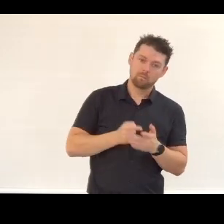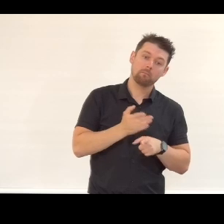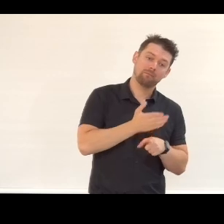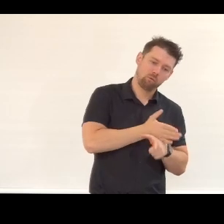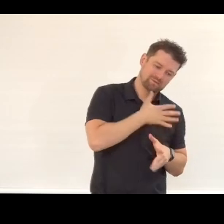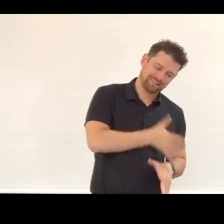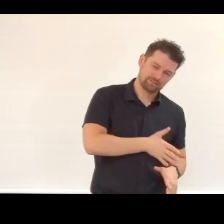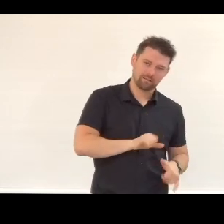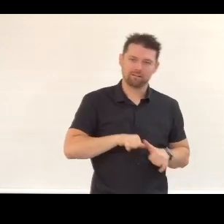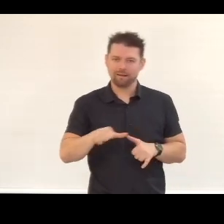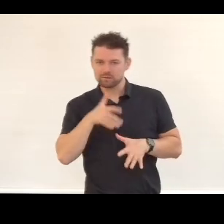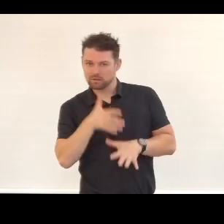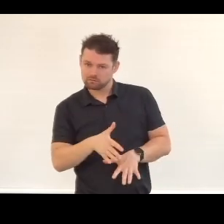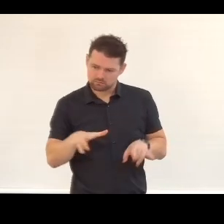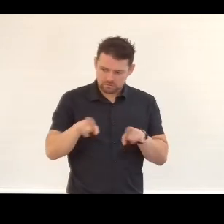sick.